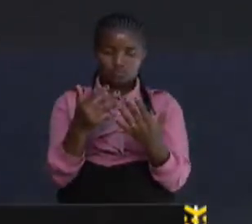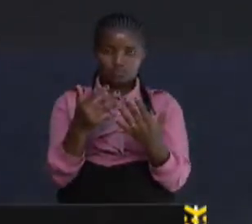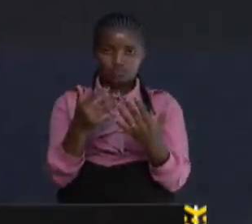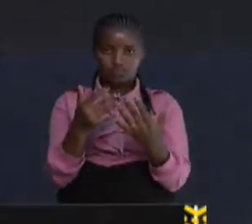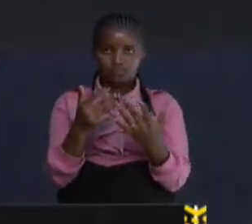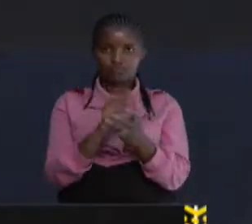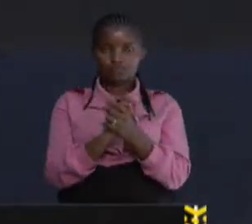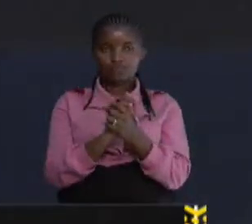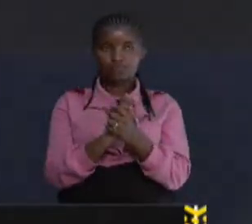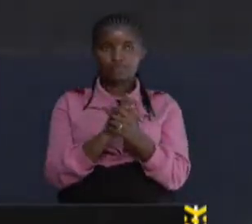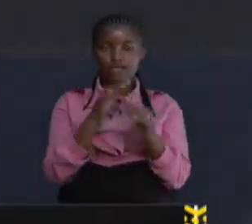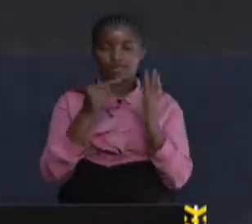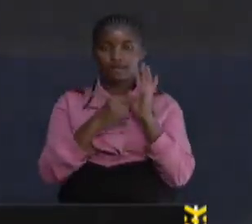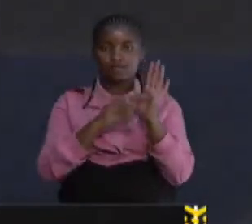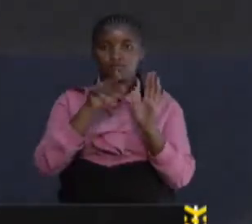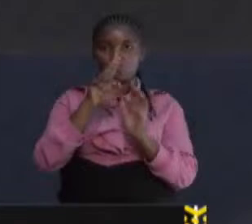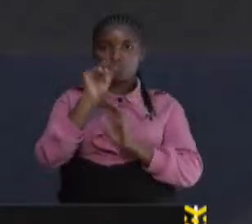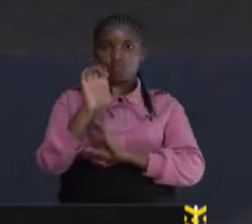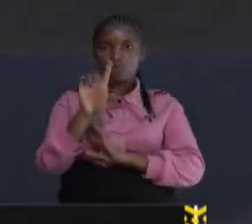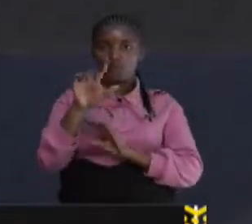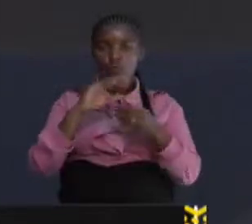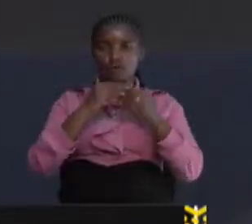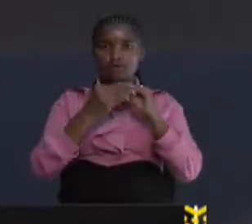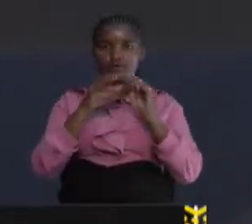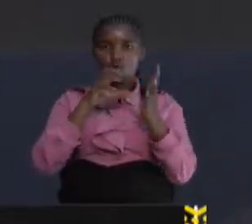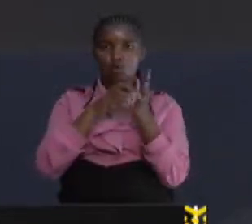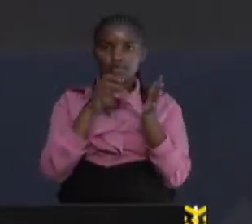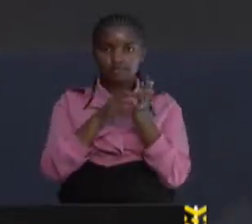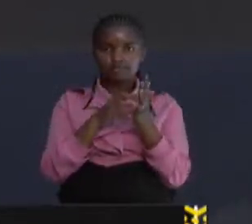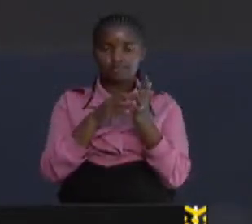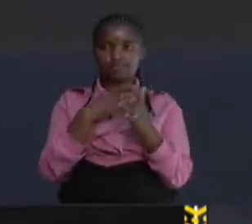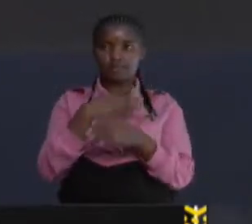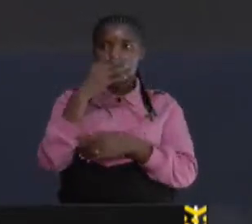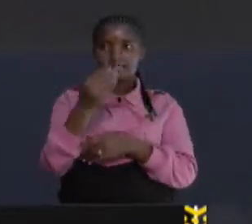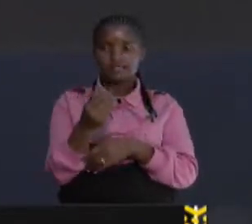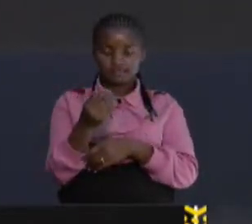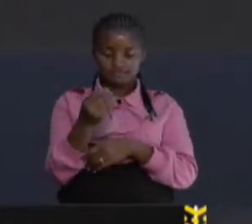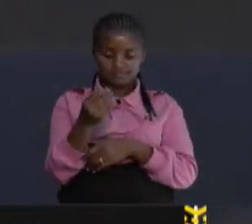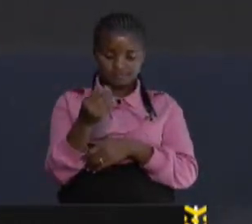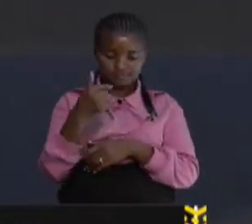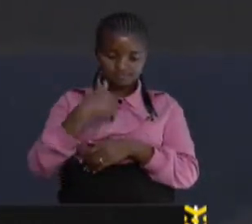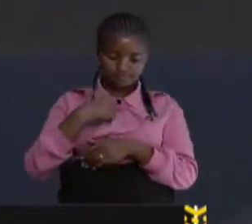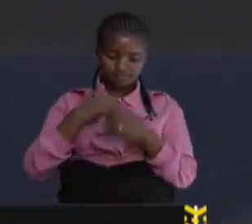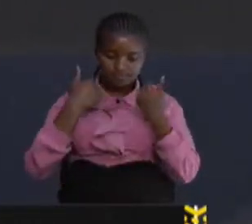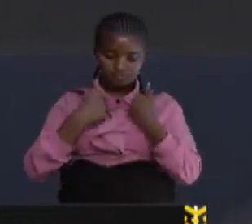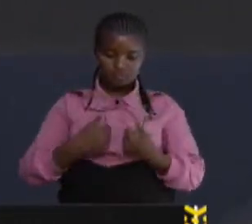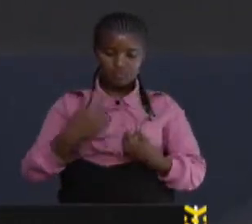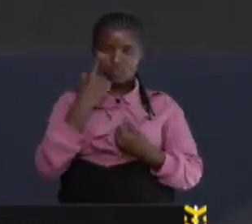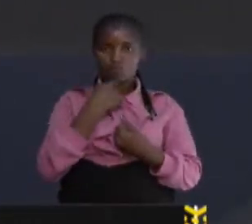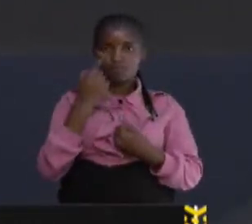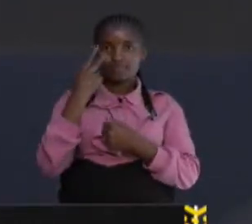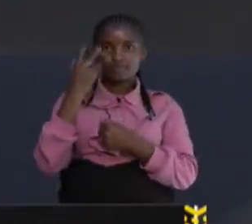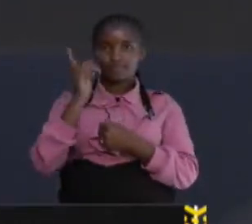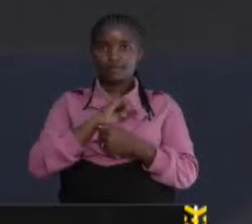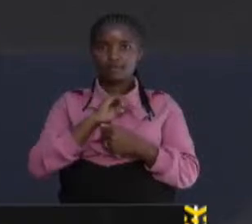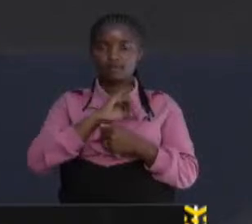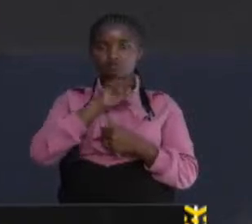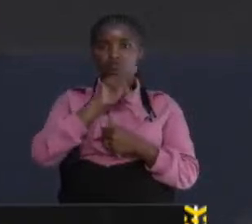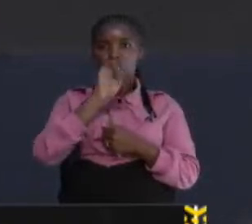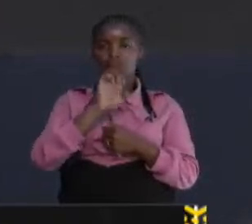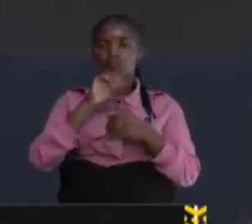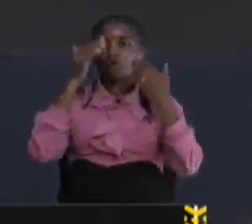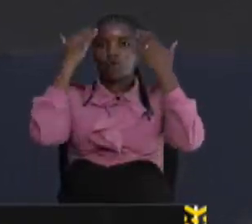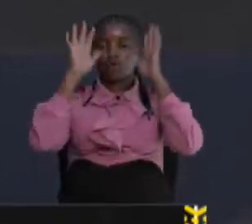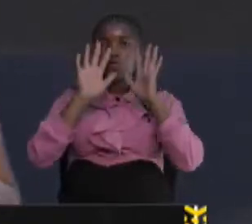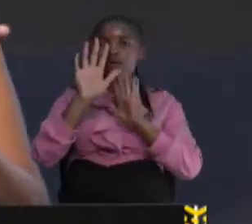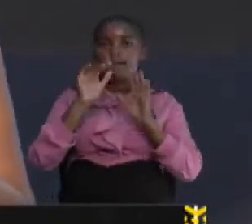content. June, for example, you're creating content. And I'm a person who has realized June does not know